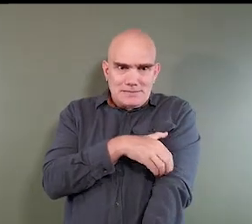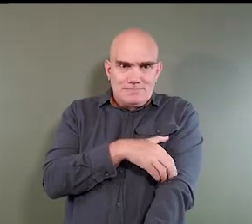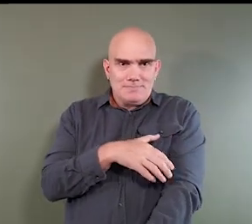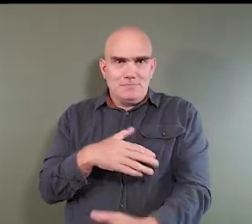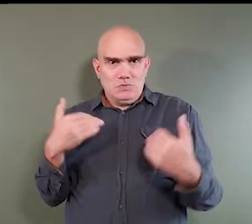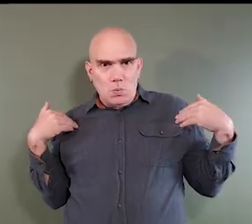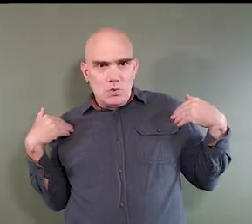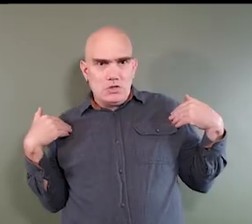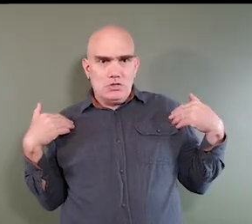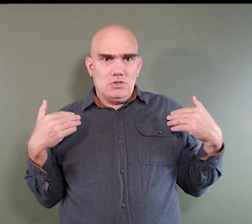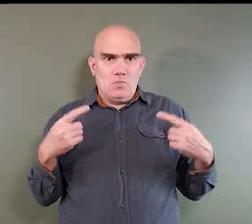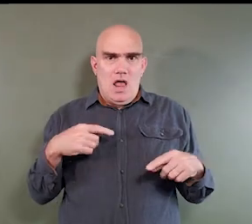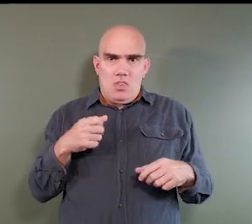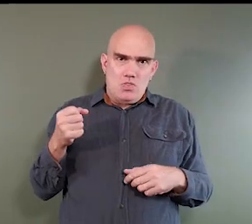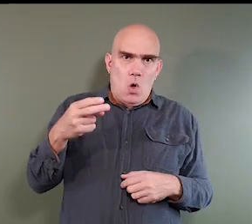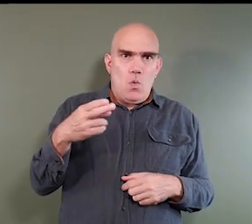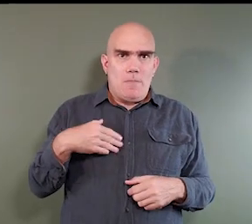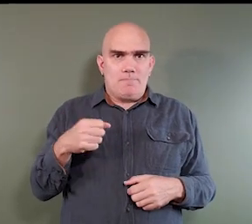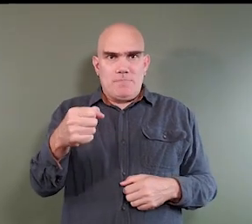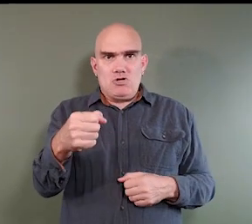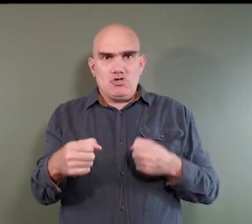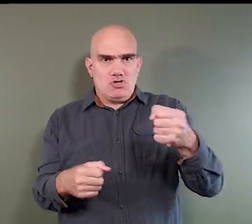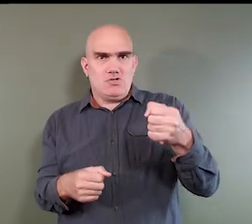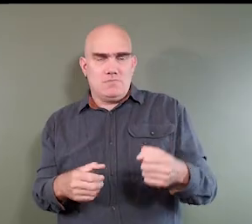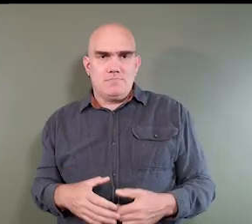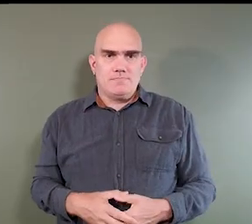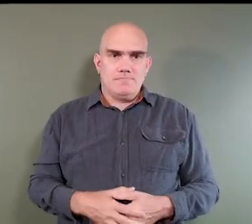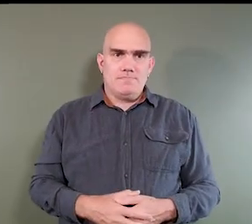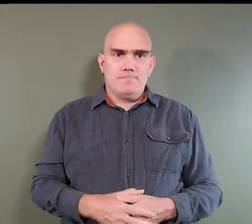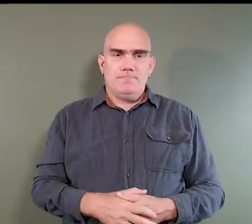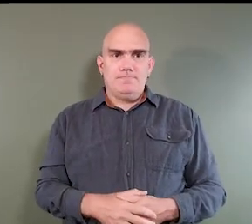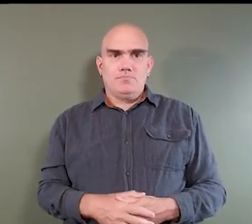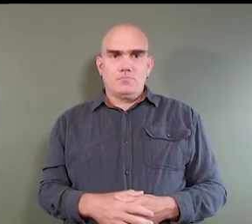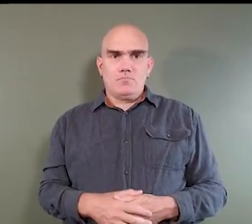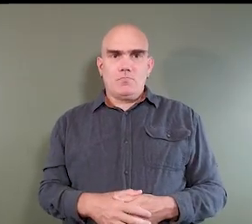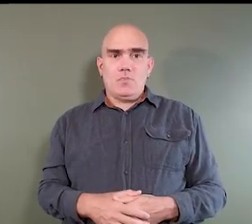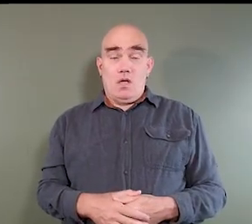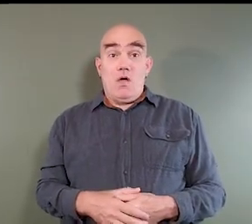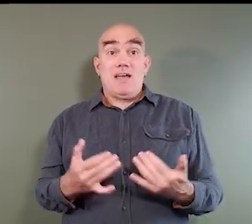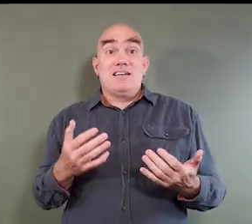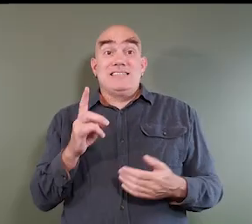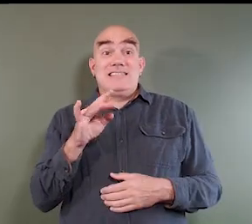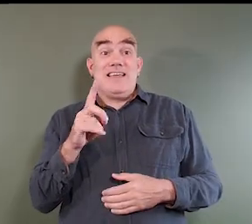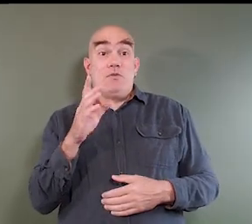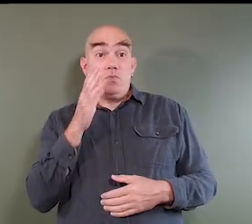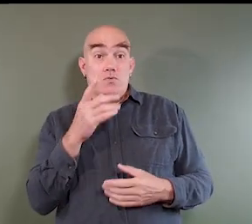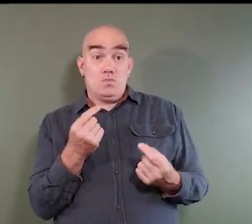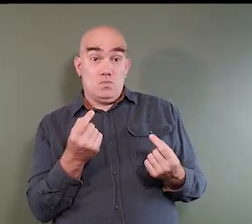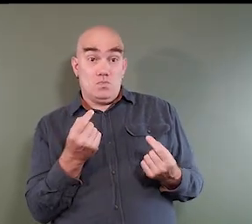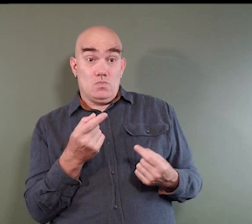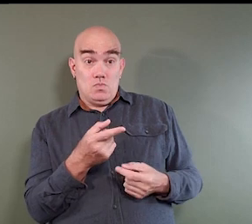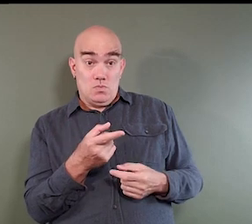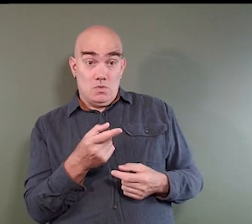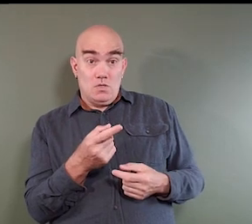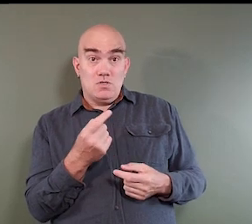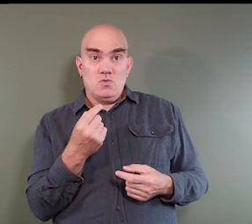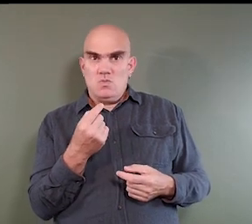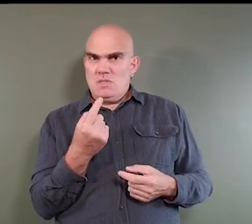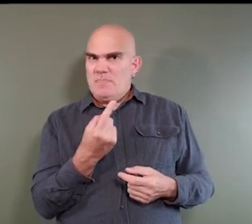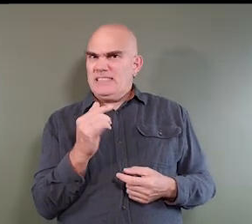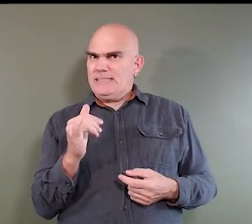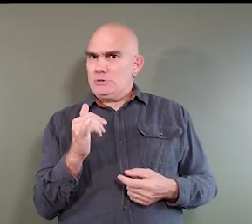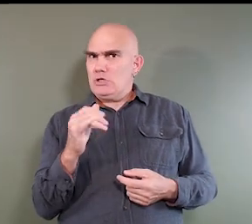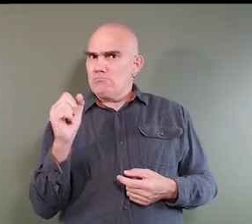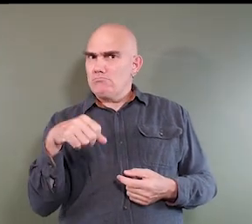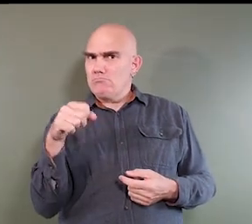and shoulders while I throw my punches forward. All right? David's gonna be doing something very